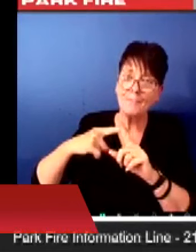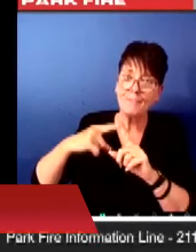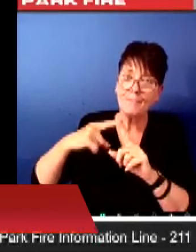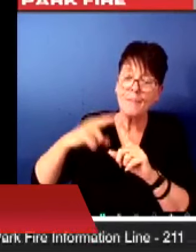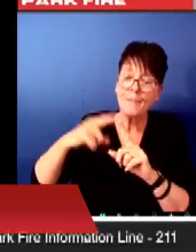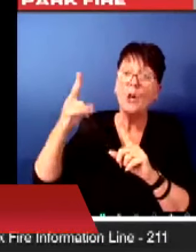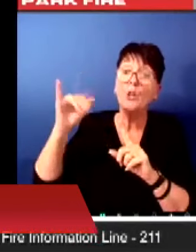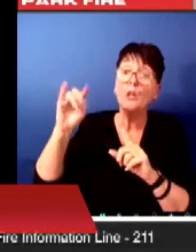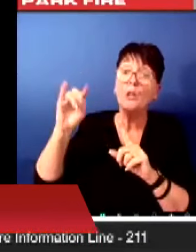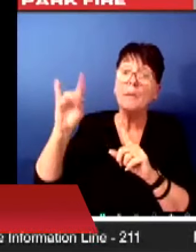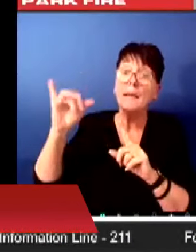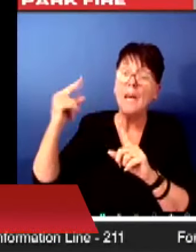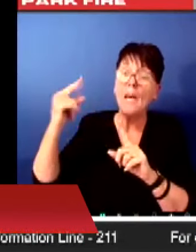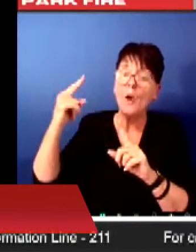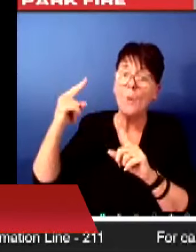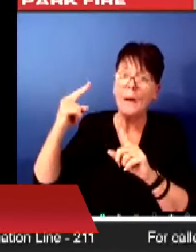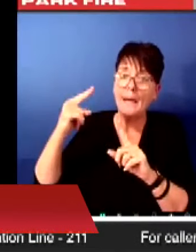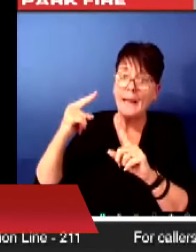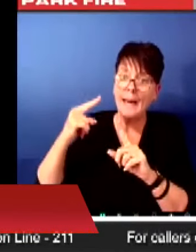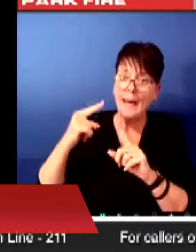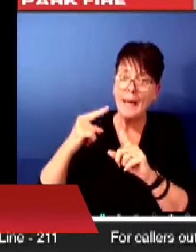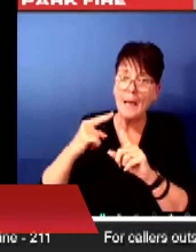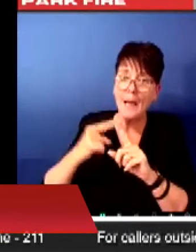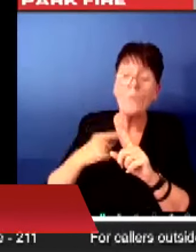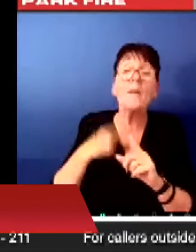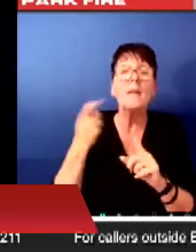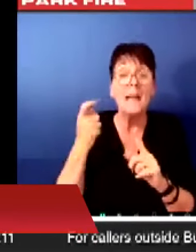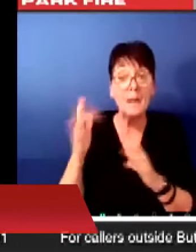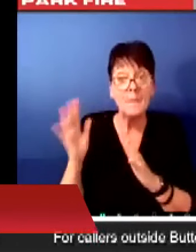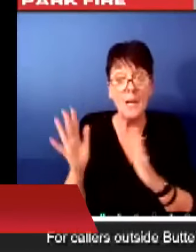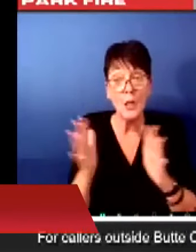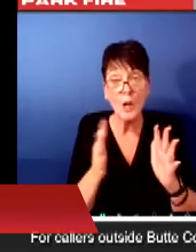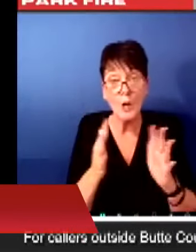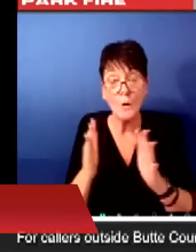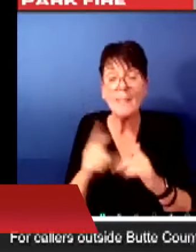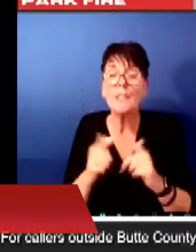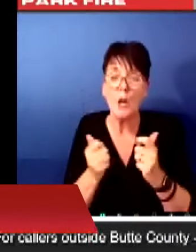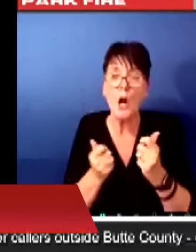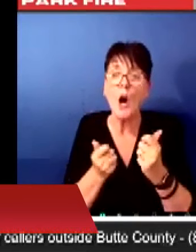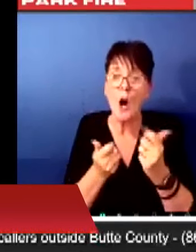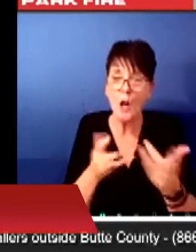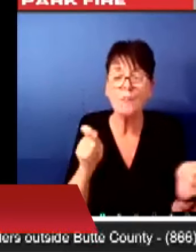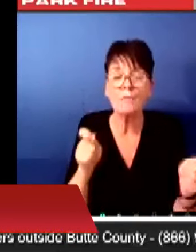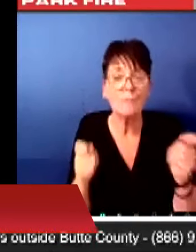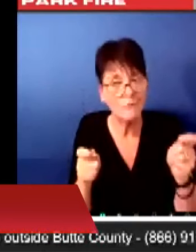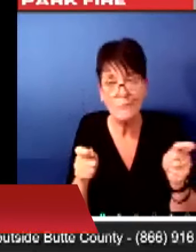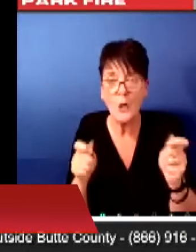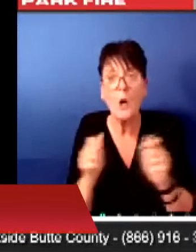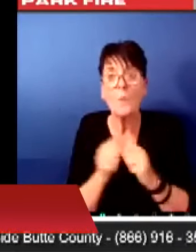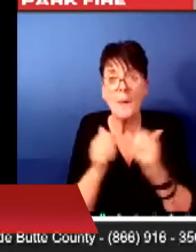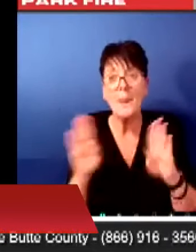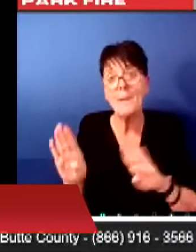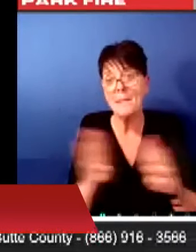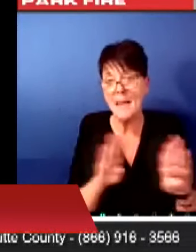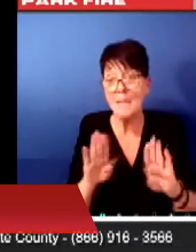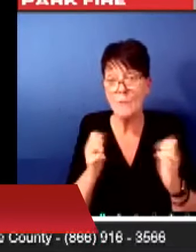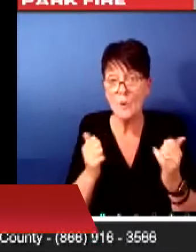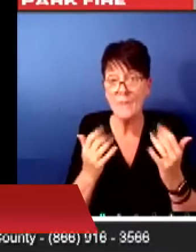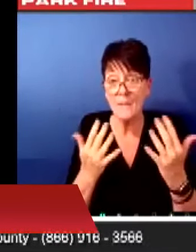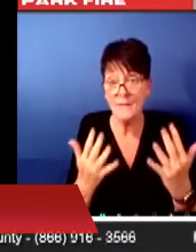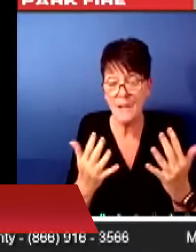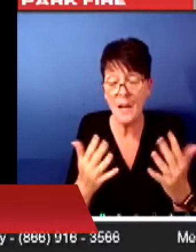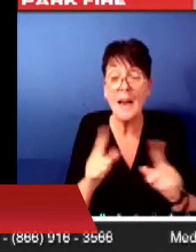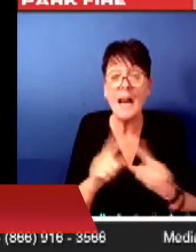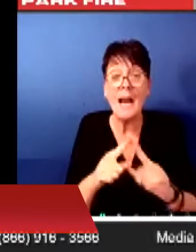do have a little bit of wind, and which is producing a change in the fire behavior out there today. As Sheriff talked about